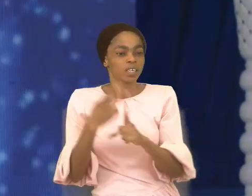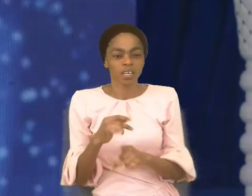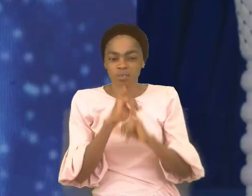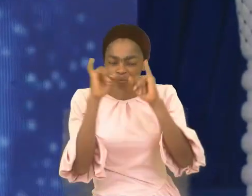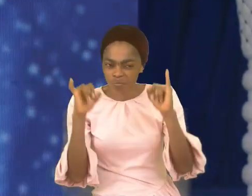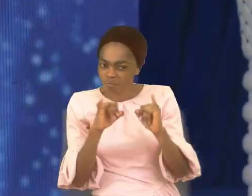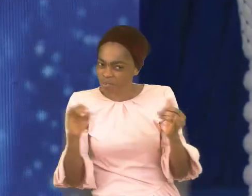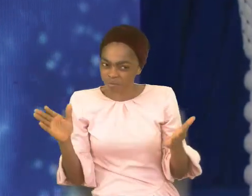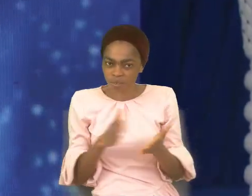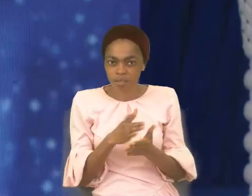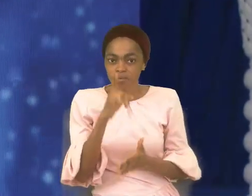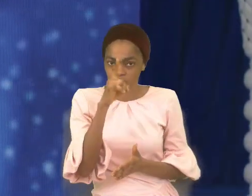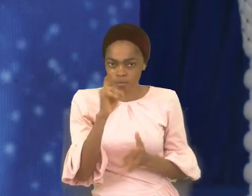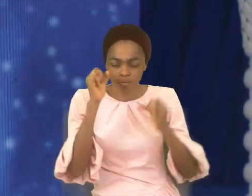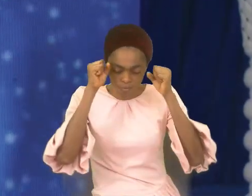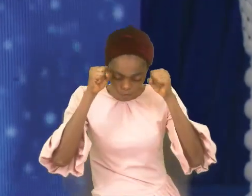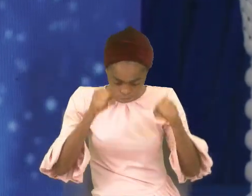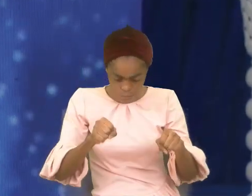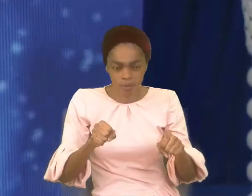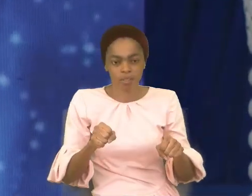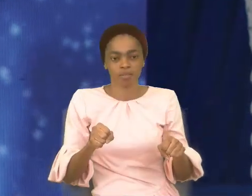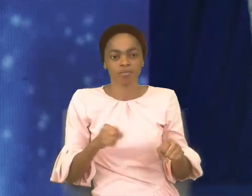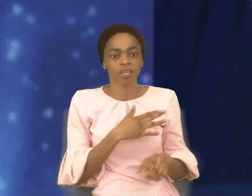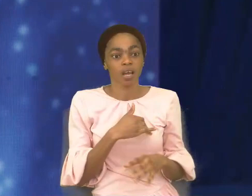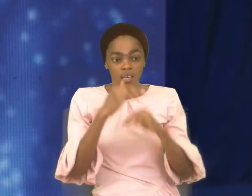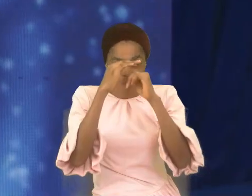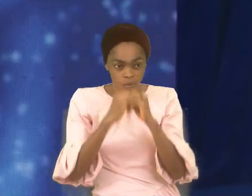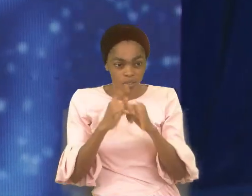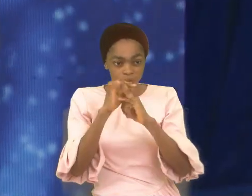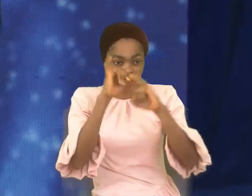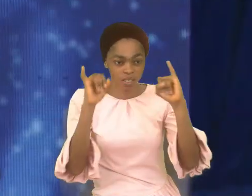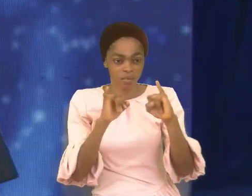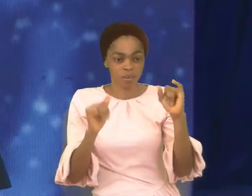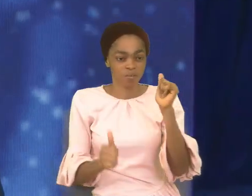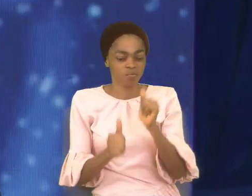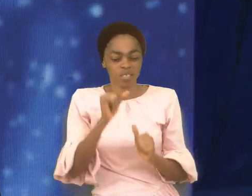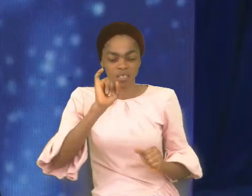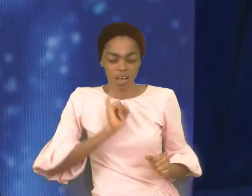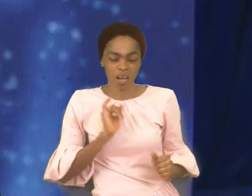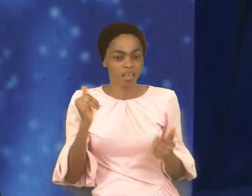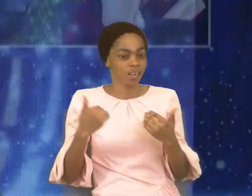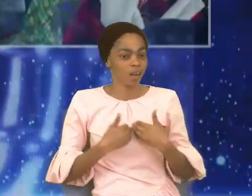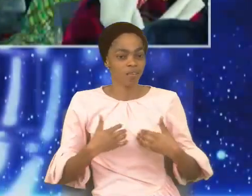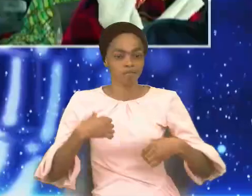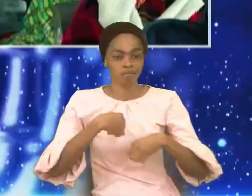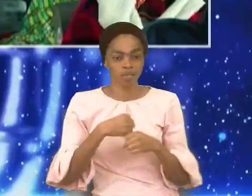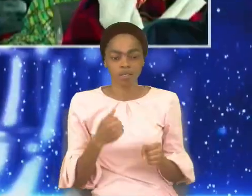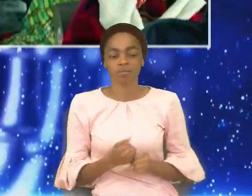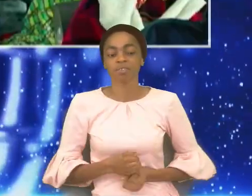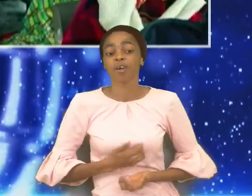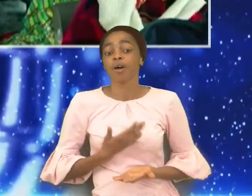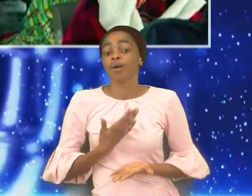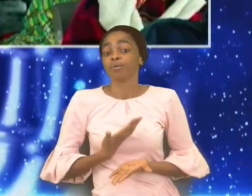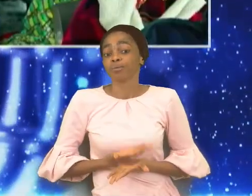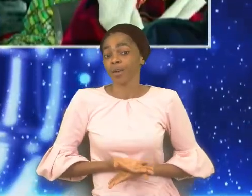the image which I have made. Well, but if ye